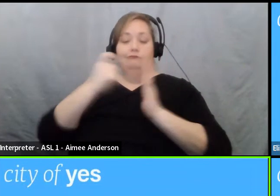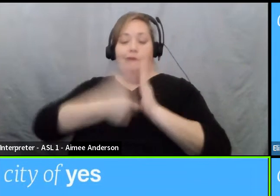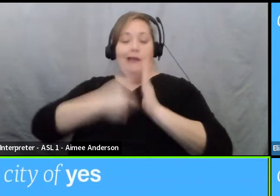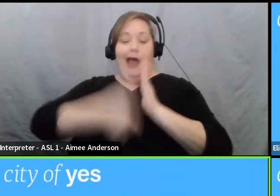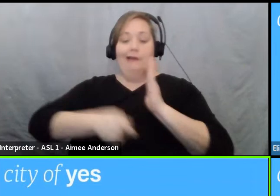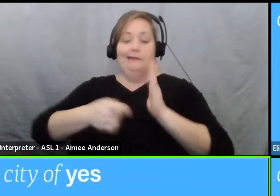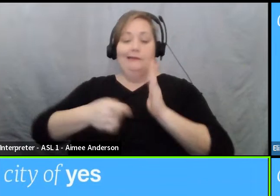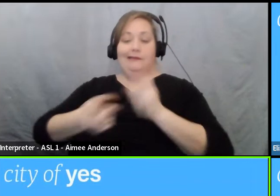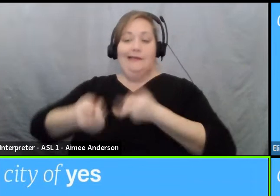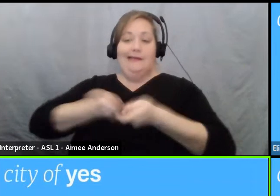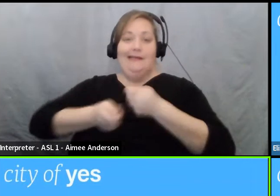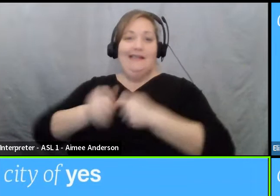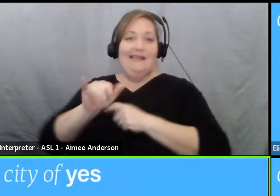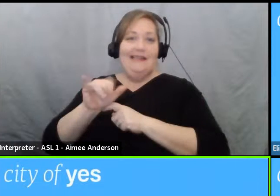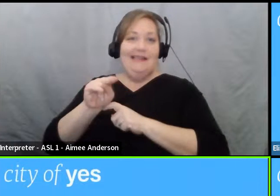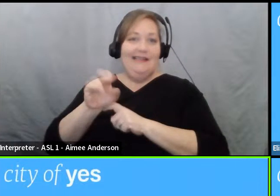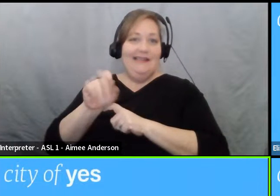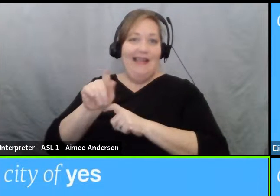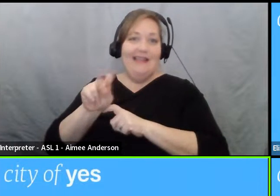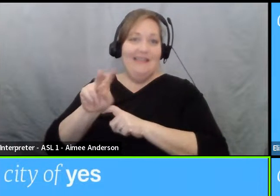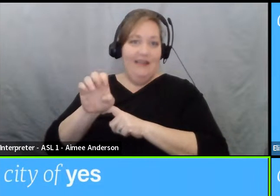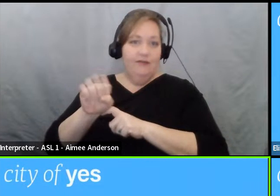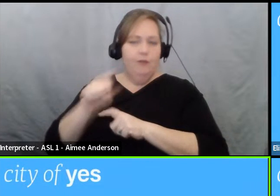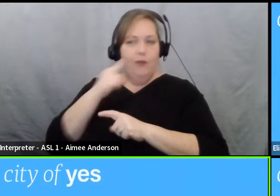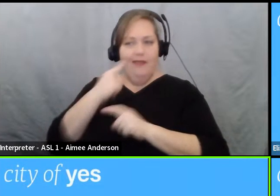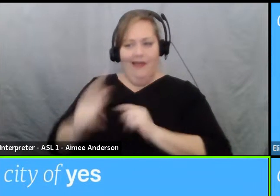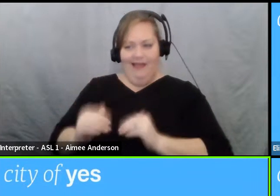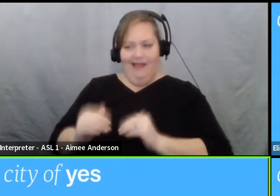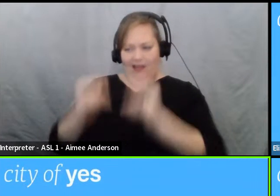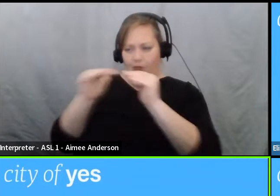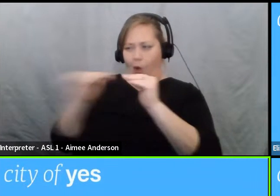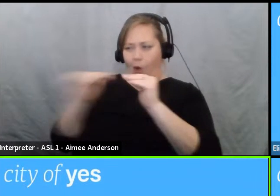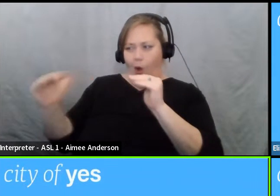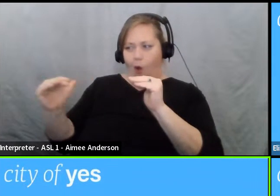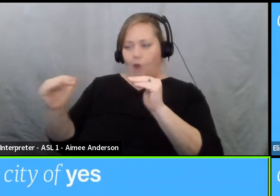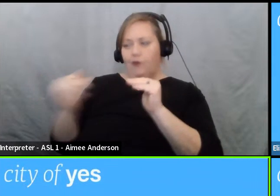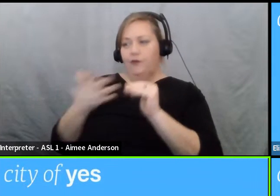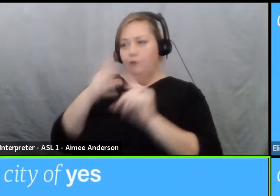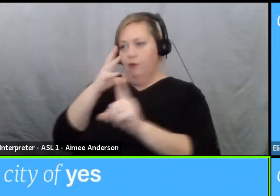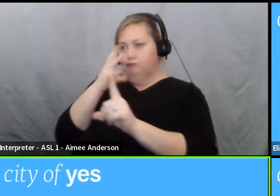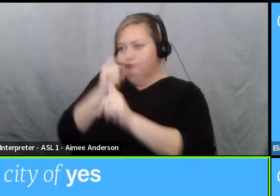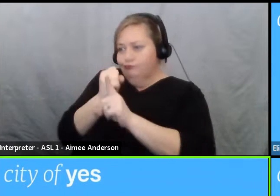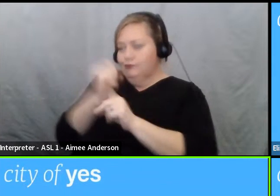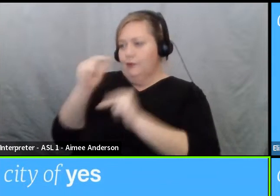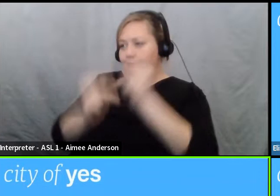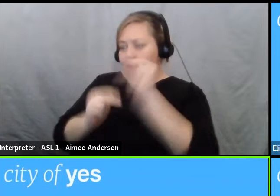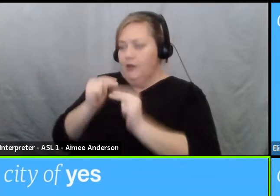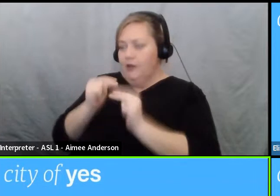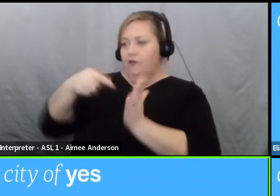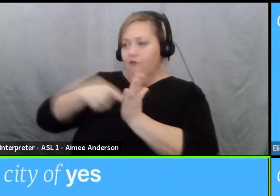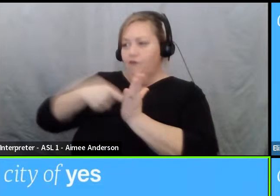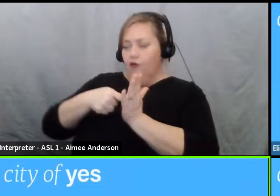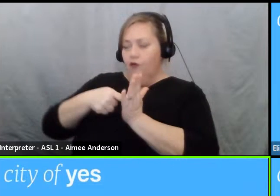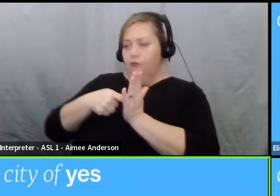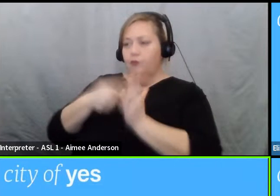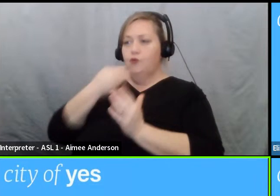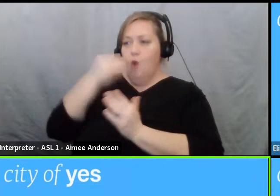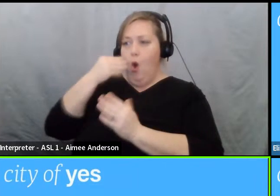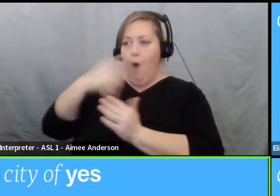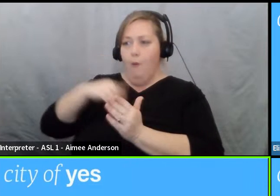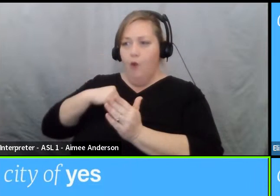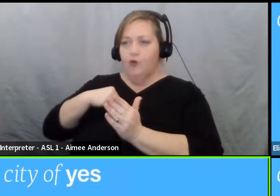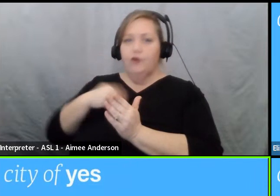style of construction is appealing to build. It's, affordable and therefore more affordable to tenants or homeowners.